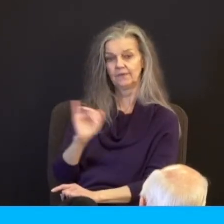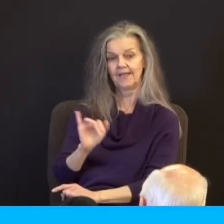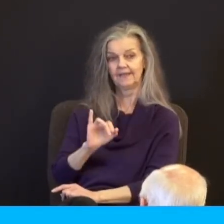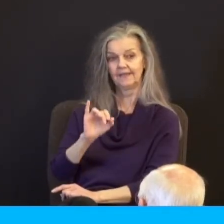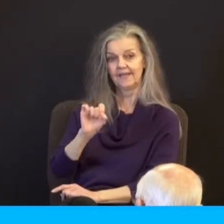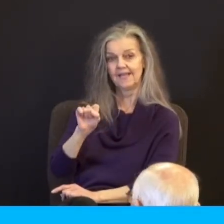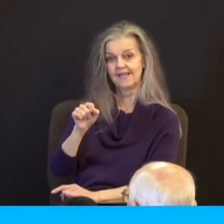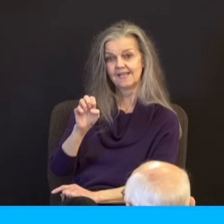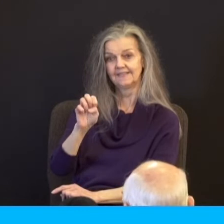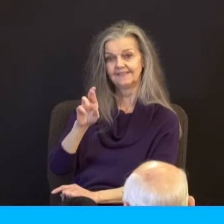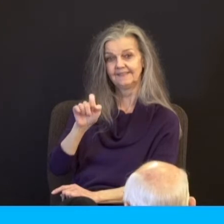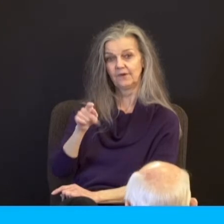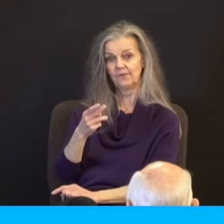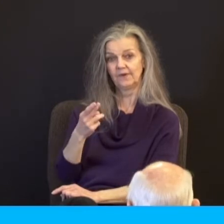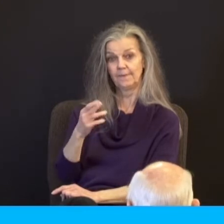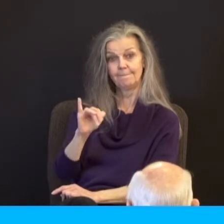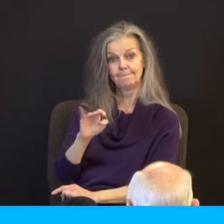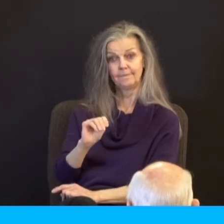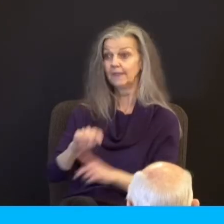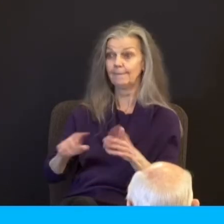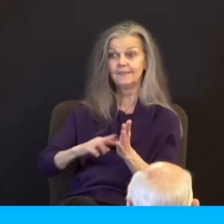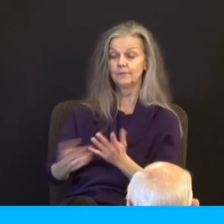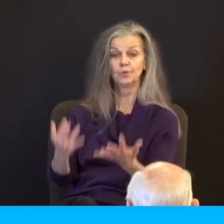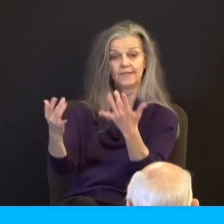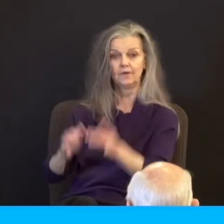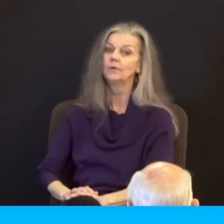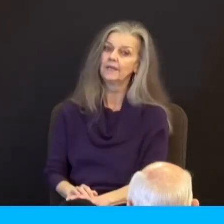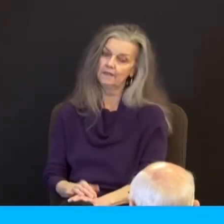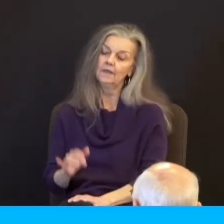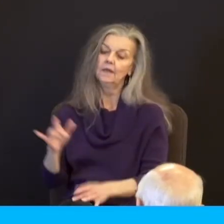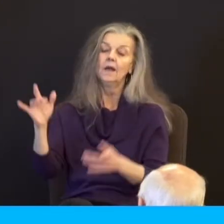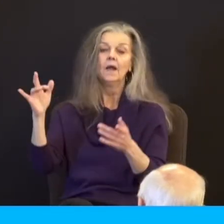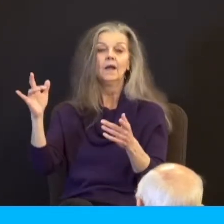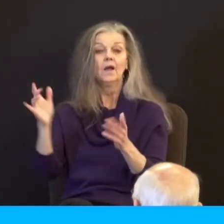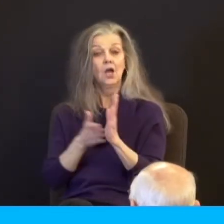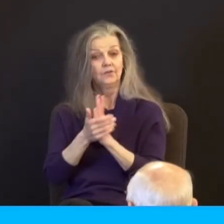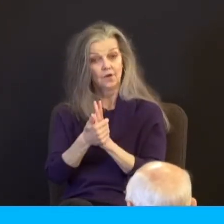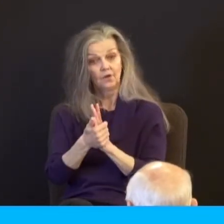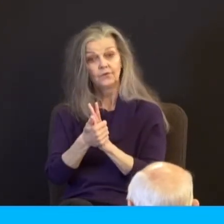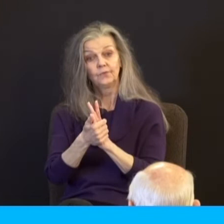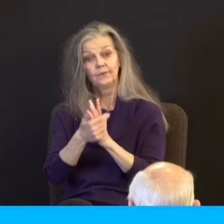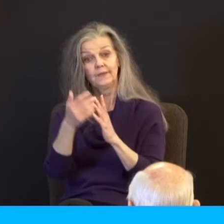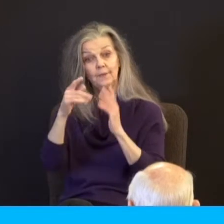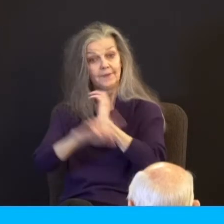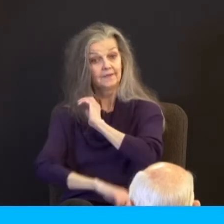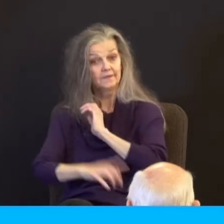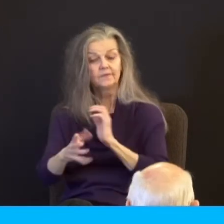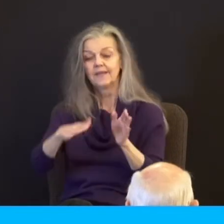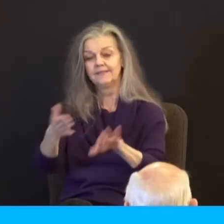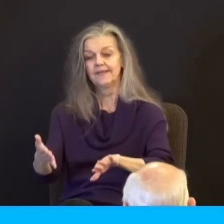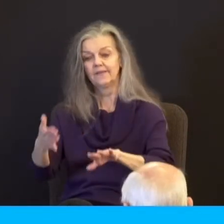me ask you, what is the normal penalty for adultery once we get to the law? Death by stoning. And who should be stoned?